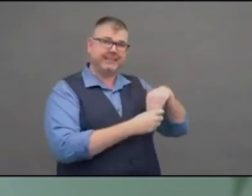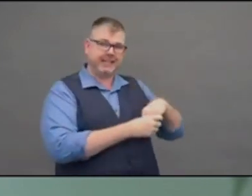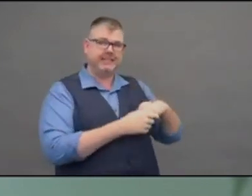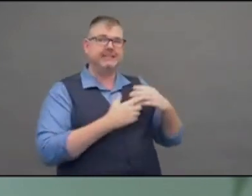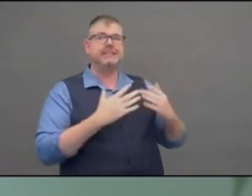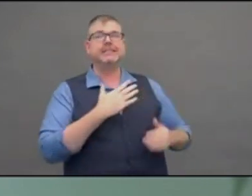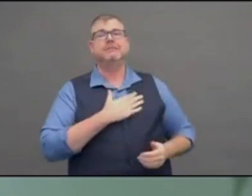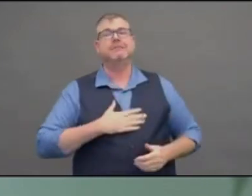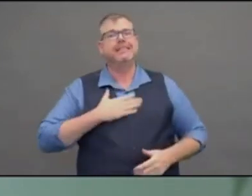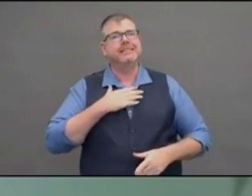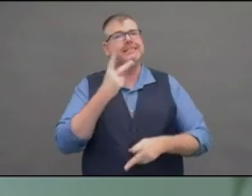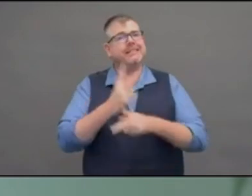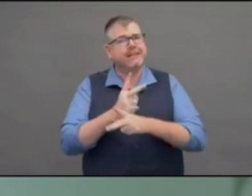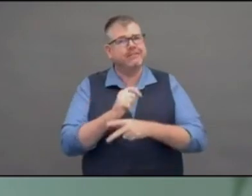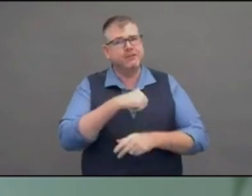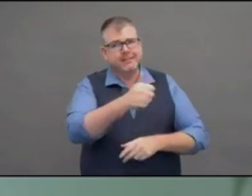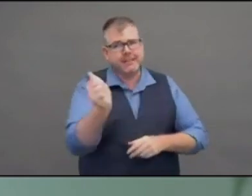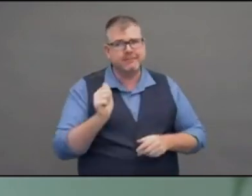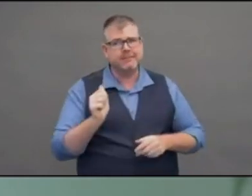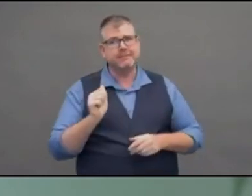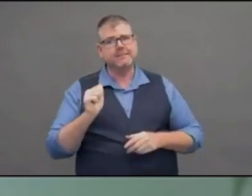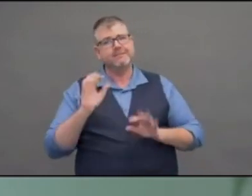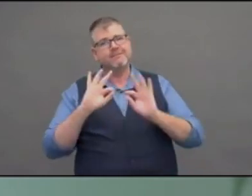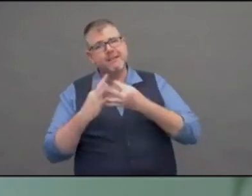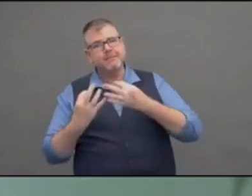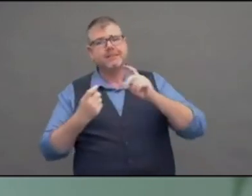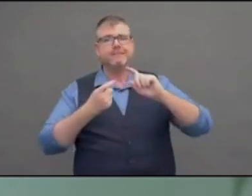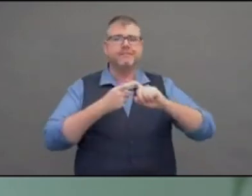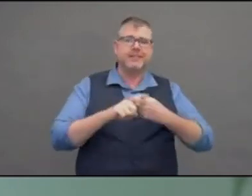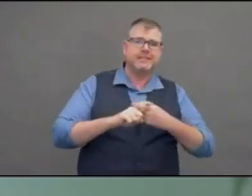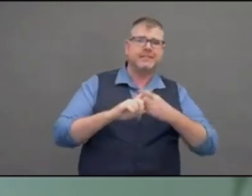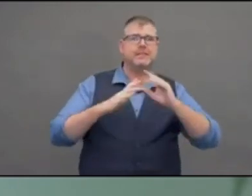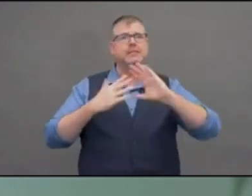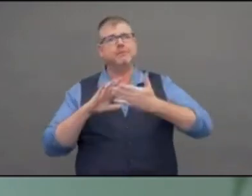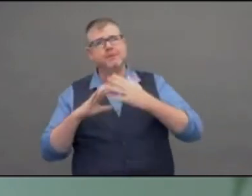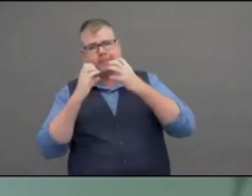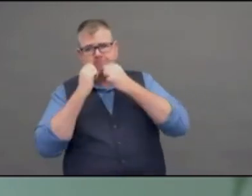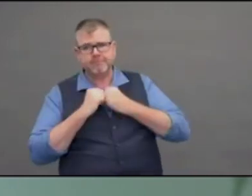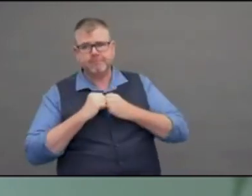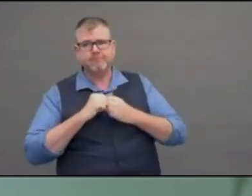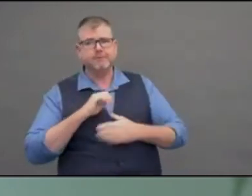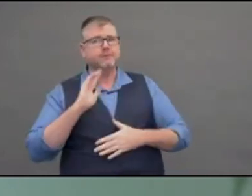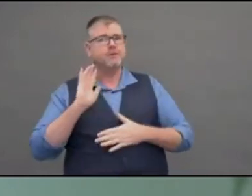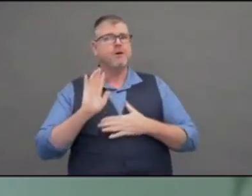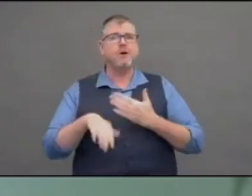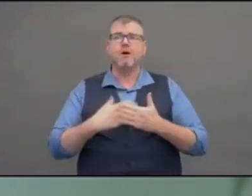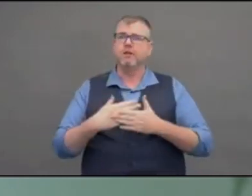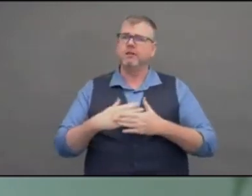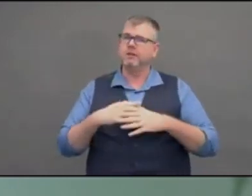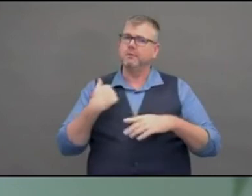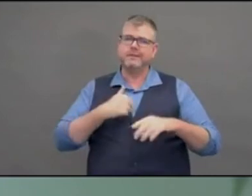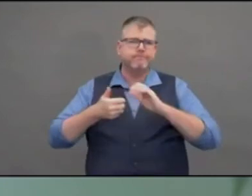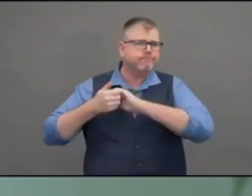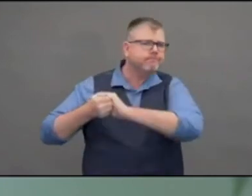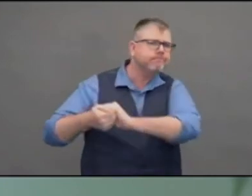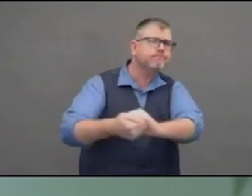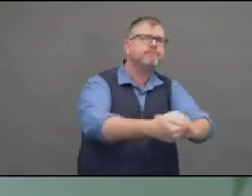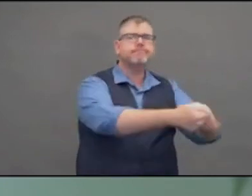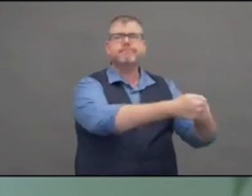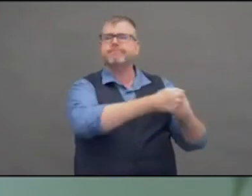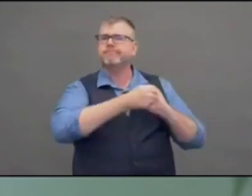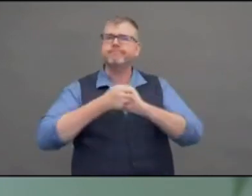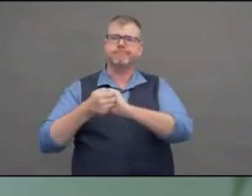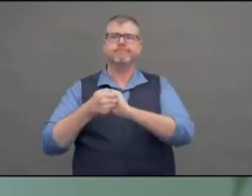yourself, your family, your friends, and your community. We're in this together, and we're here to support you.